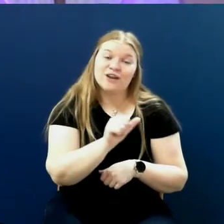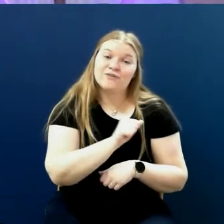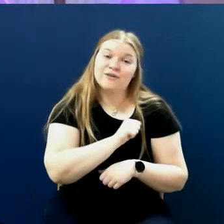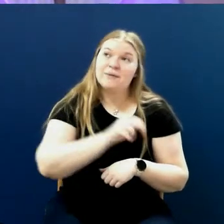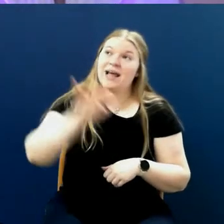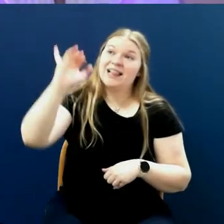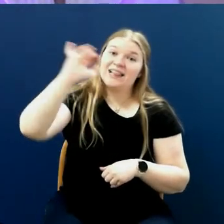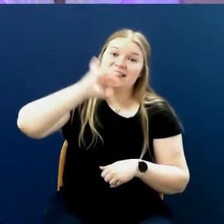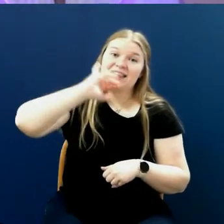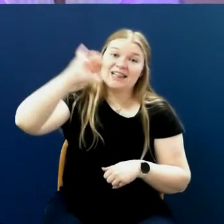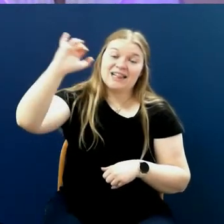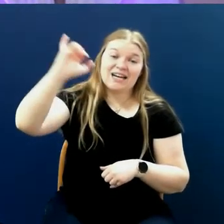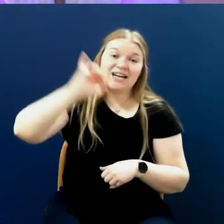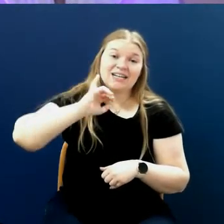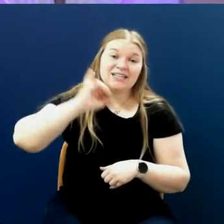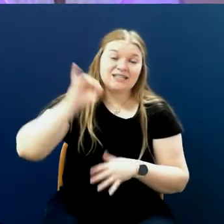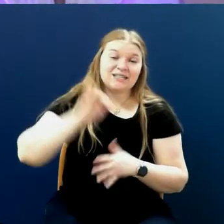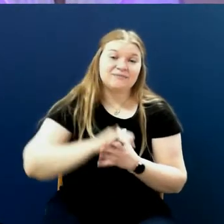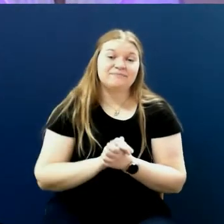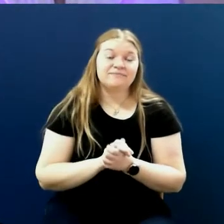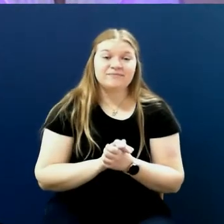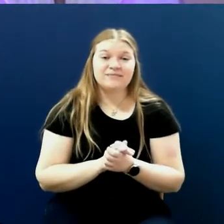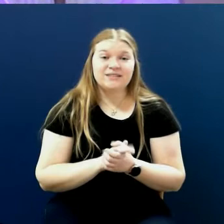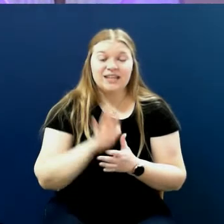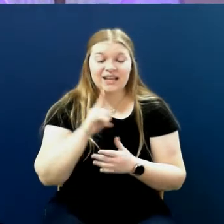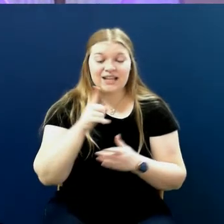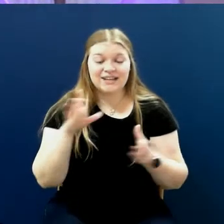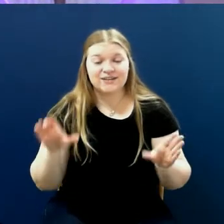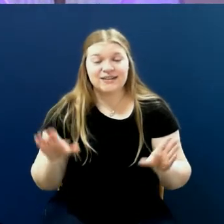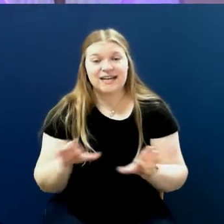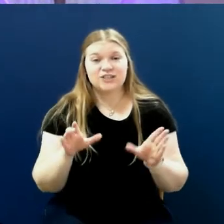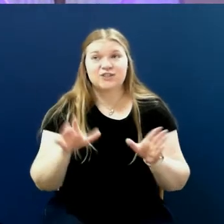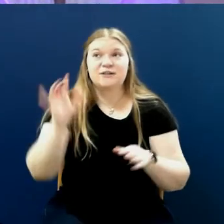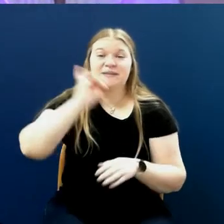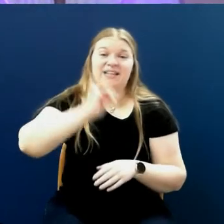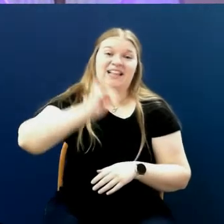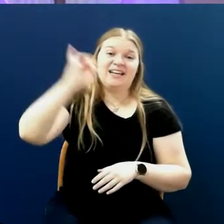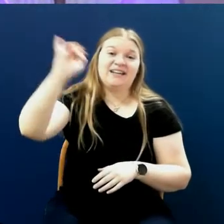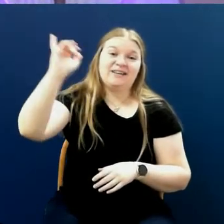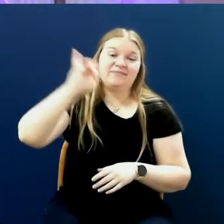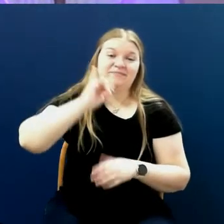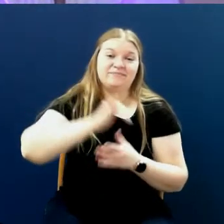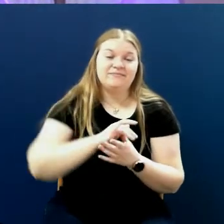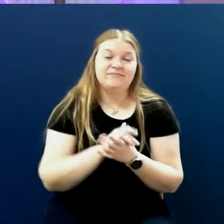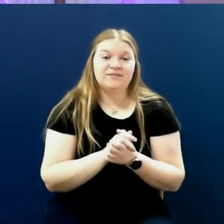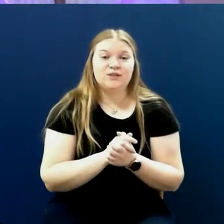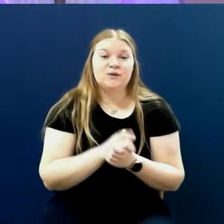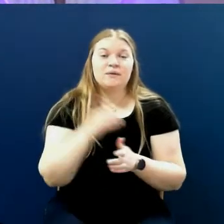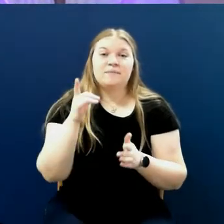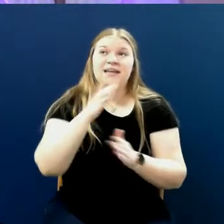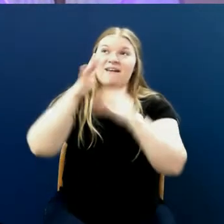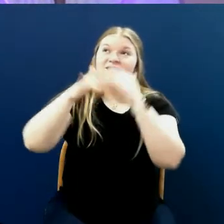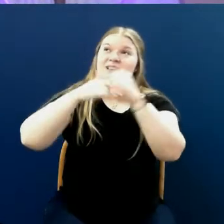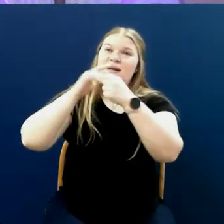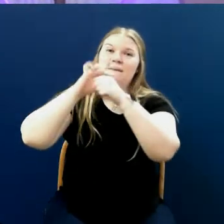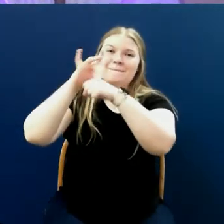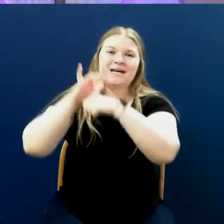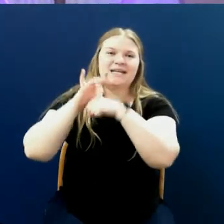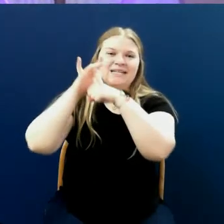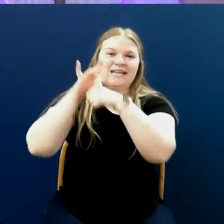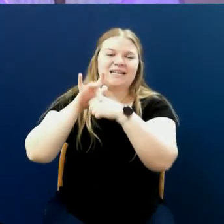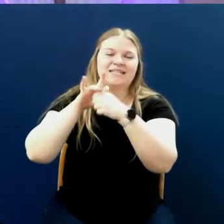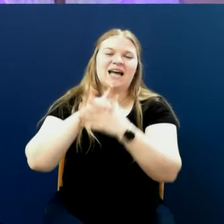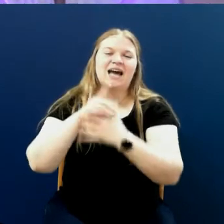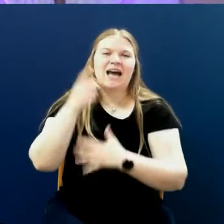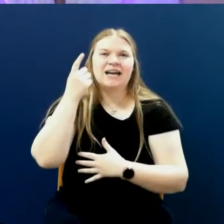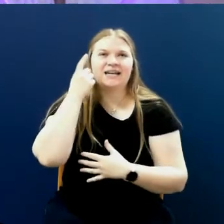like God's heart attitude. And then that your actions would be like God's. So to be heavenly minded has this idea